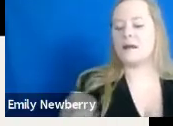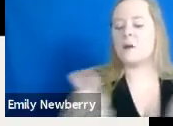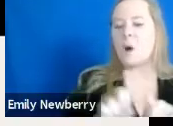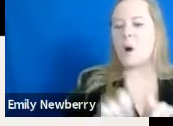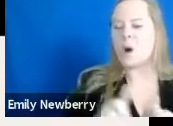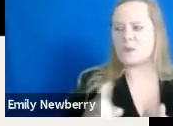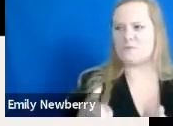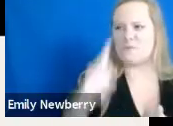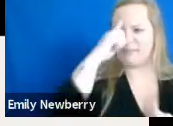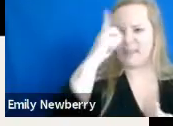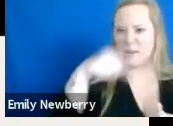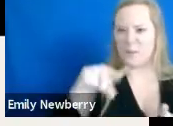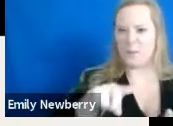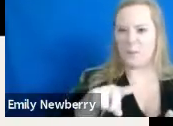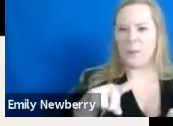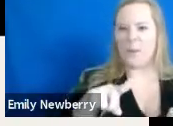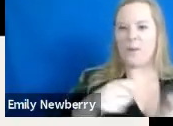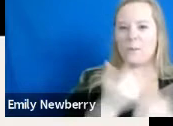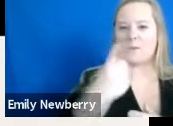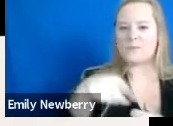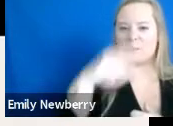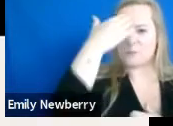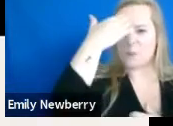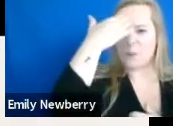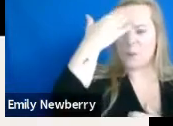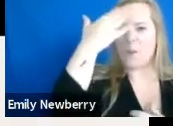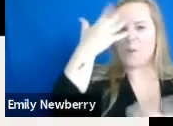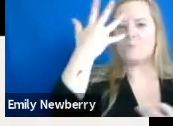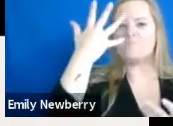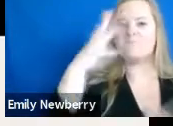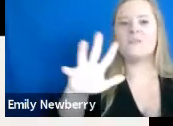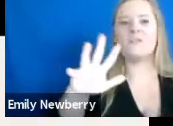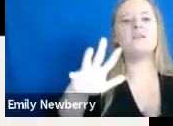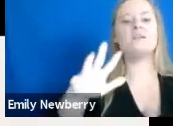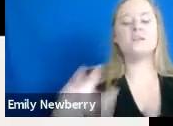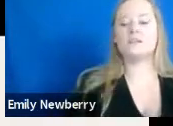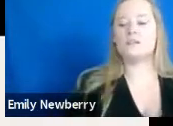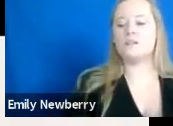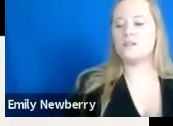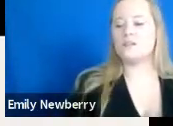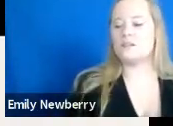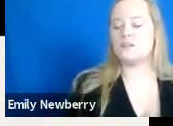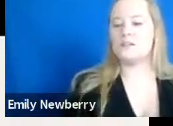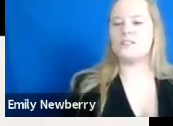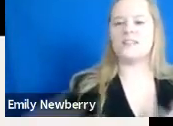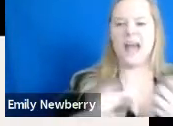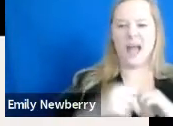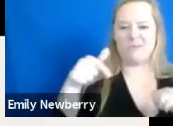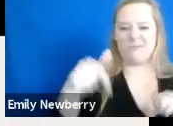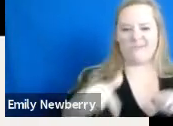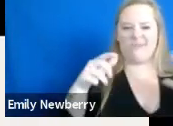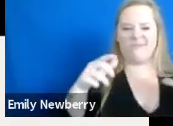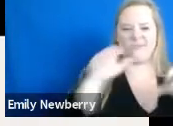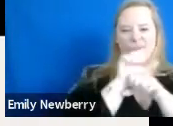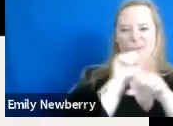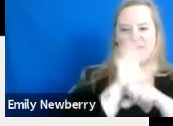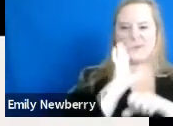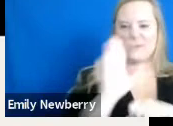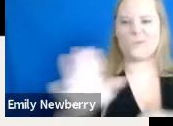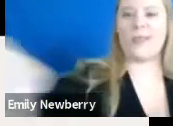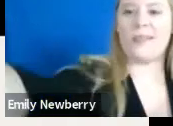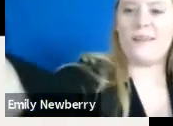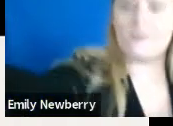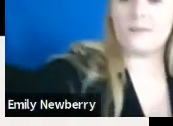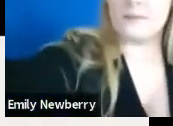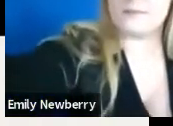many of you at this point are pretty familiar with how our webinar participation works, but for those of you who maybe aren't,